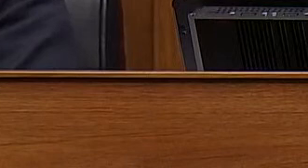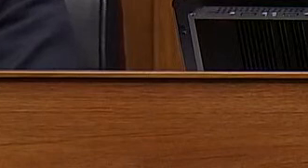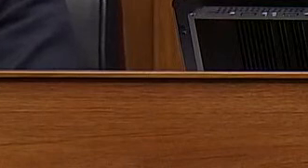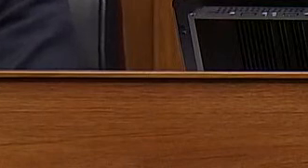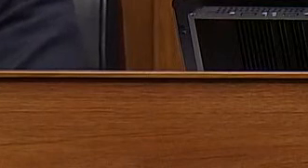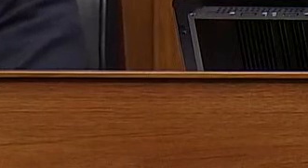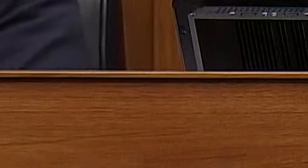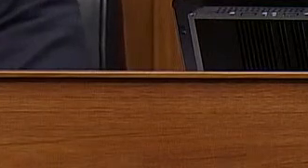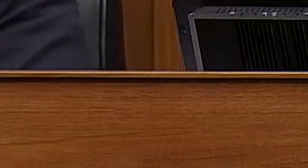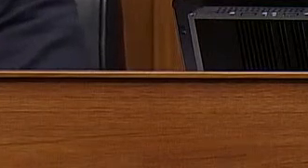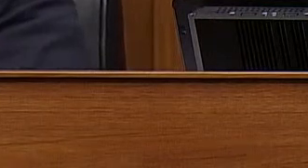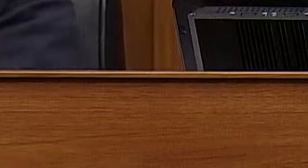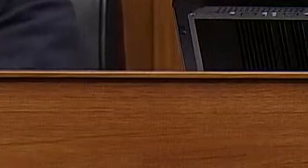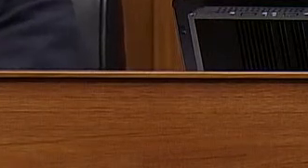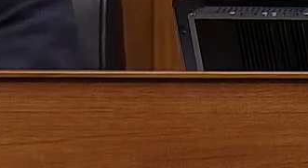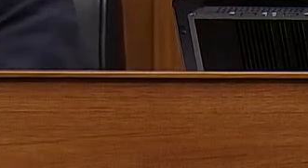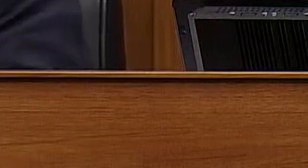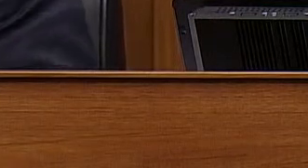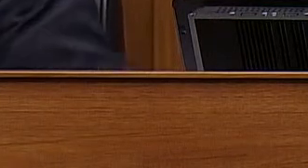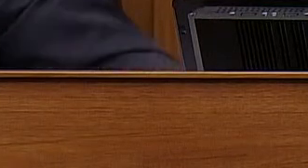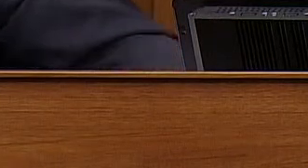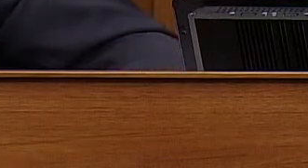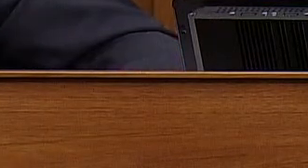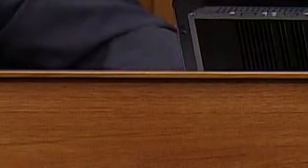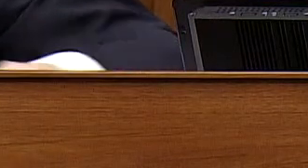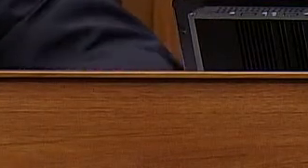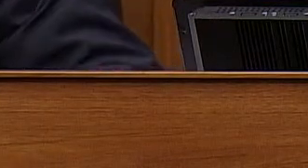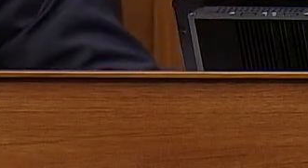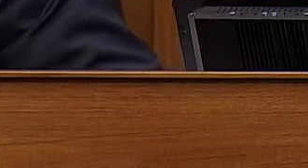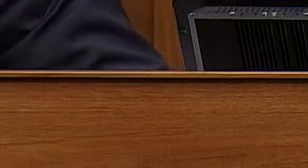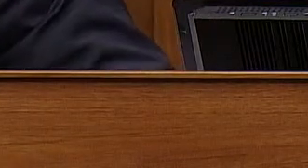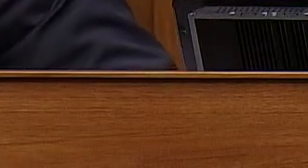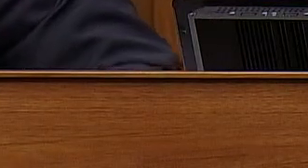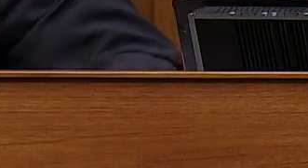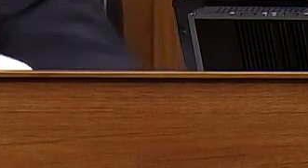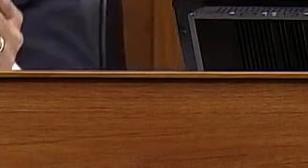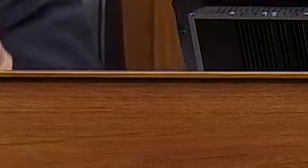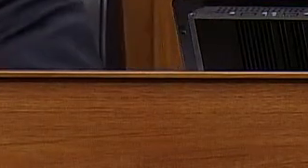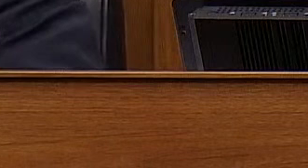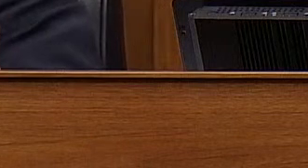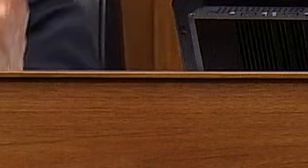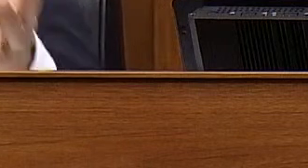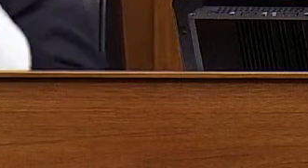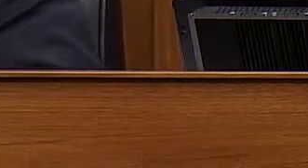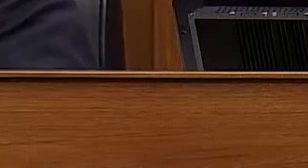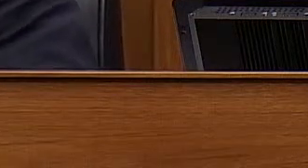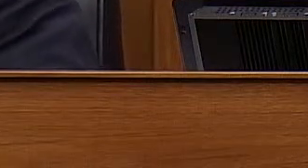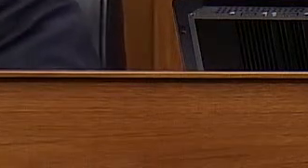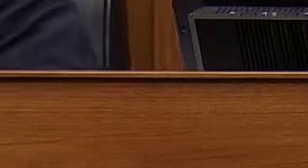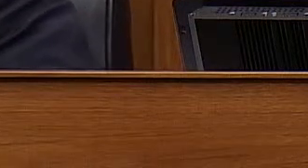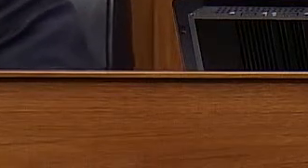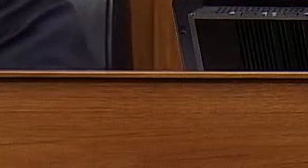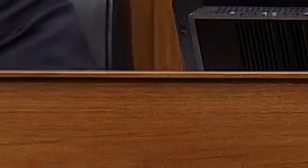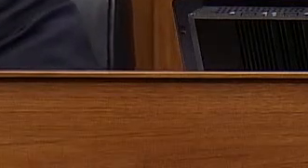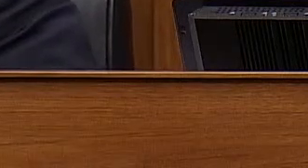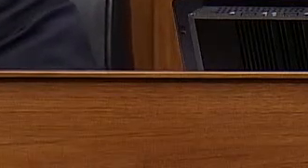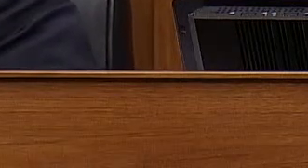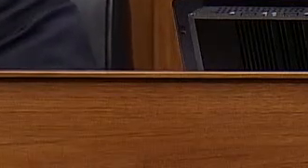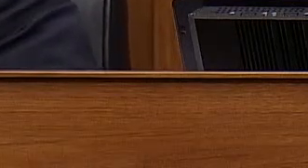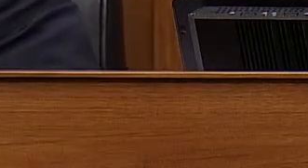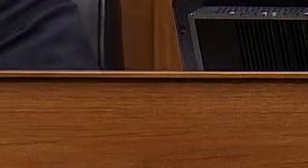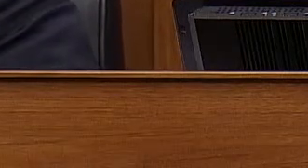In fact, they overwhelmingly rejected it. They had other options, New